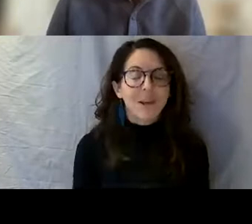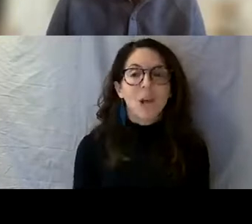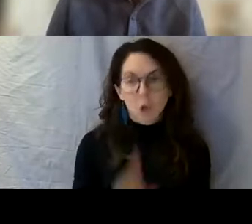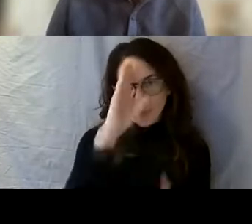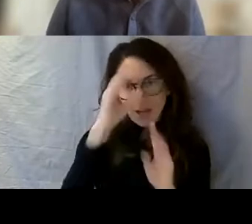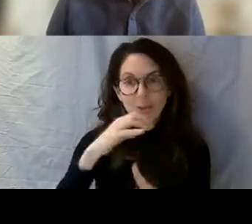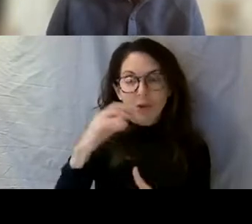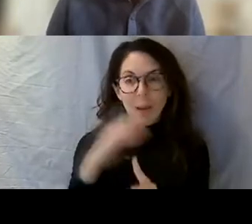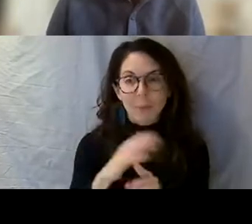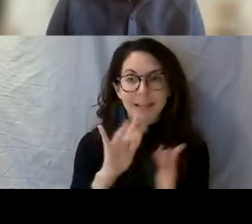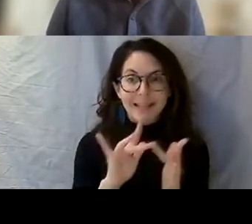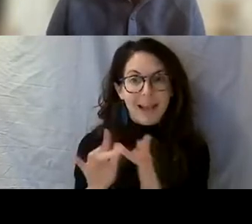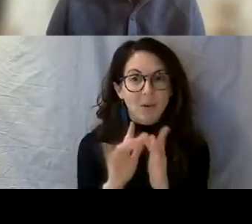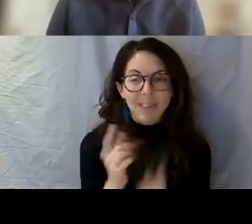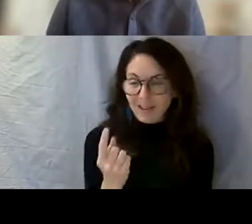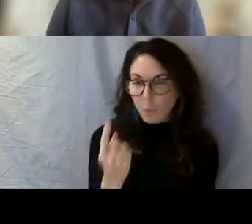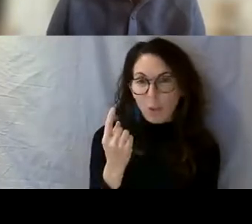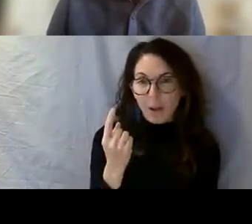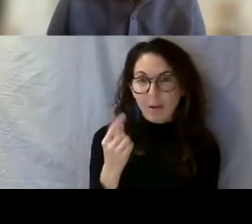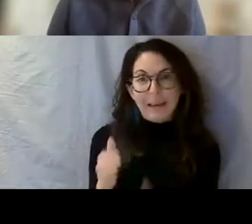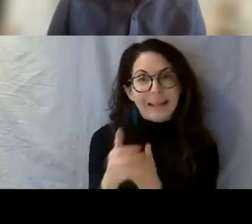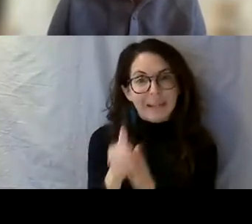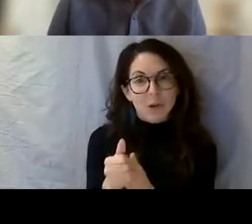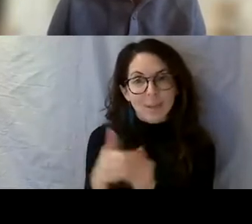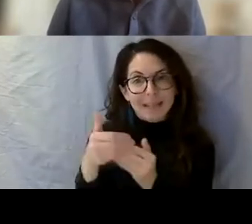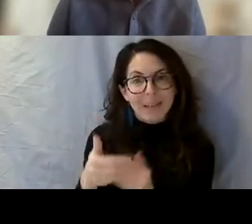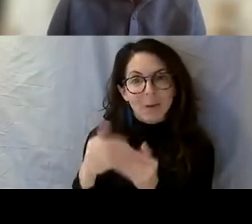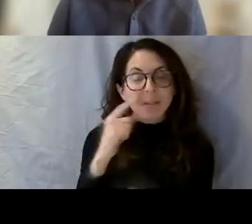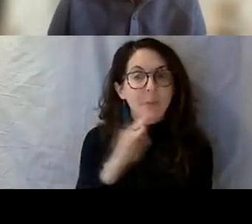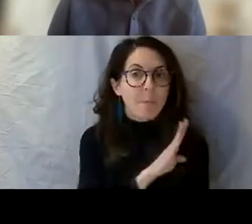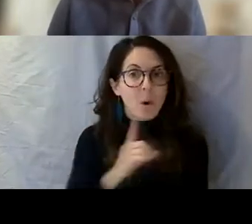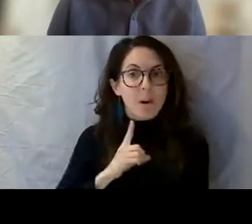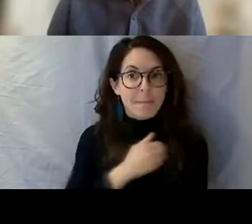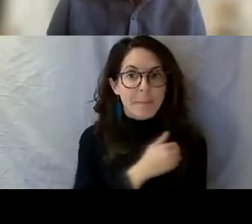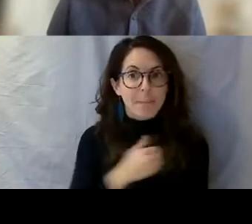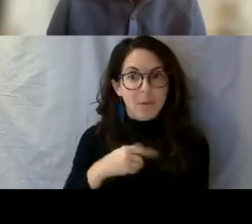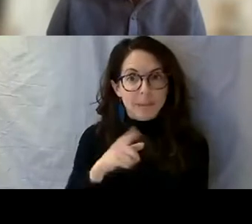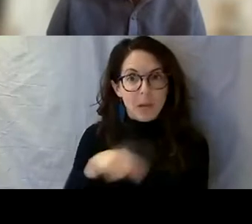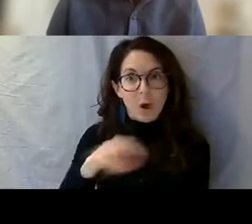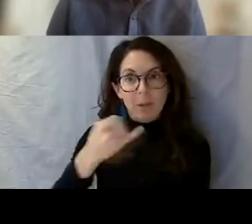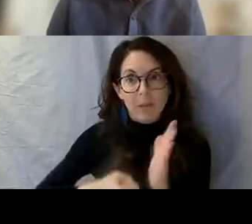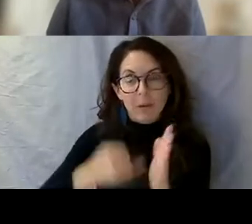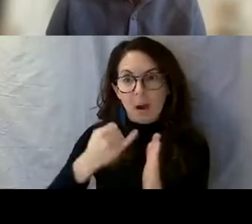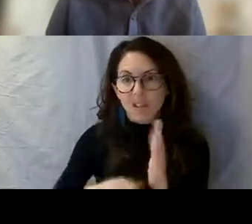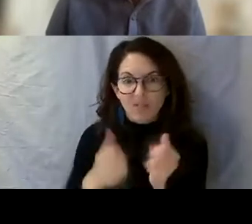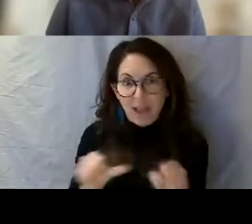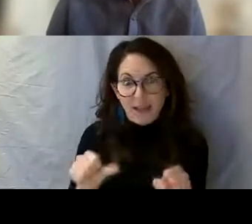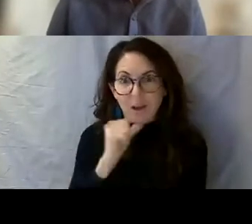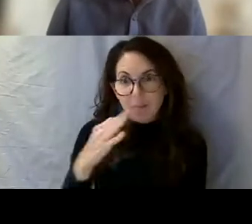actually the only ongoing leadership series for board members in the arts or any other nonprofit